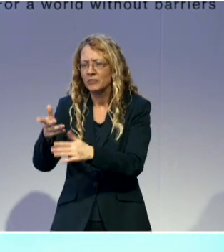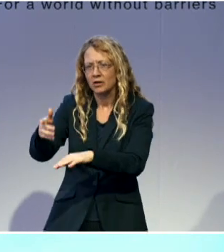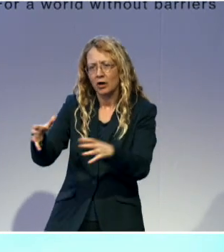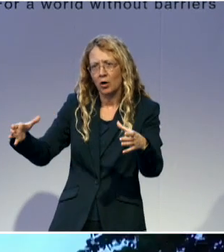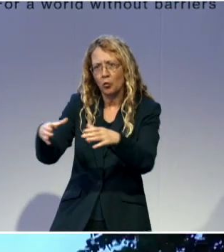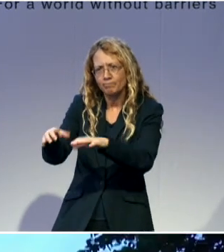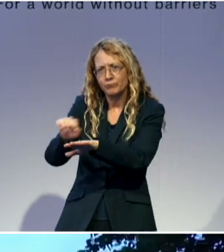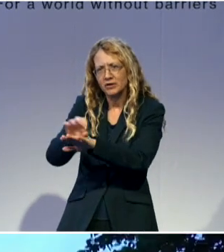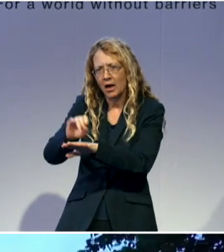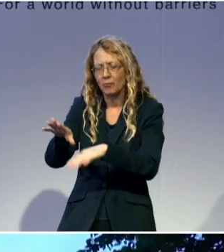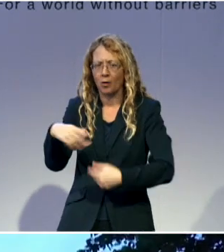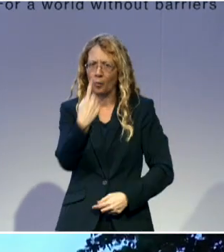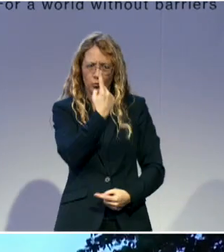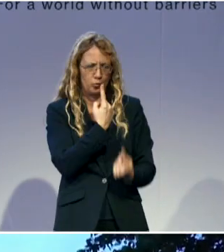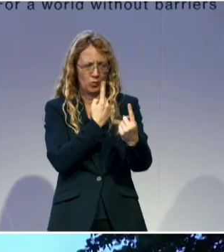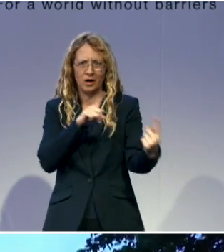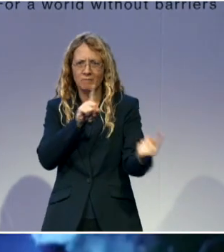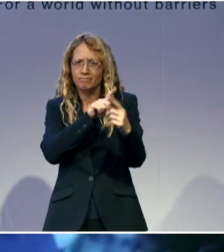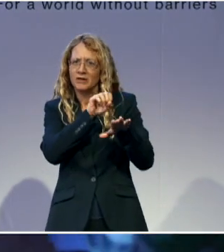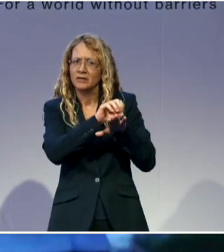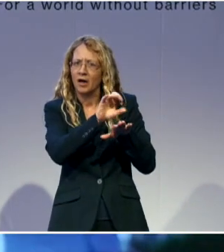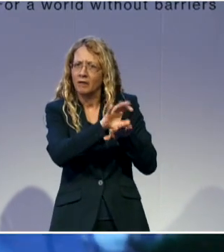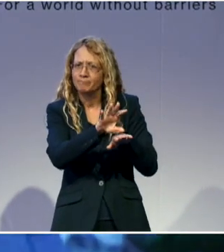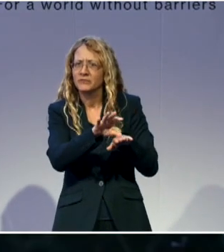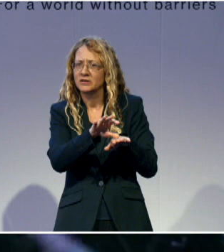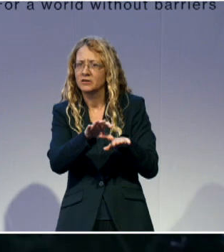also provides social livelihood training,